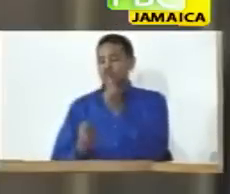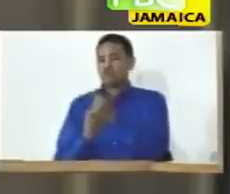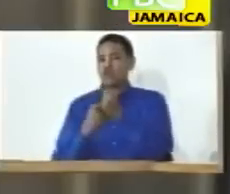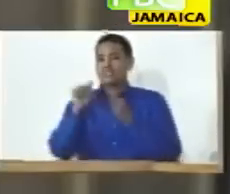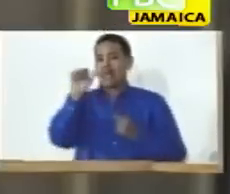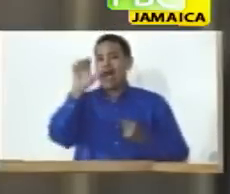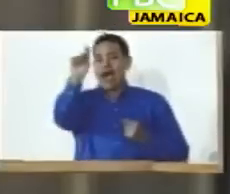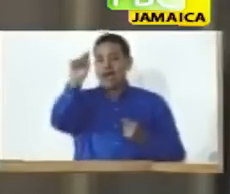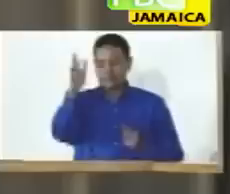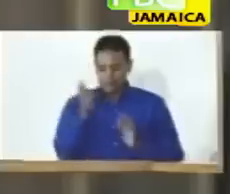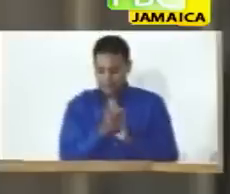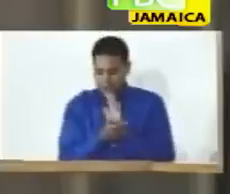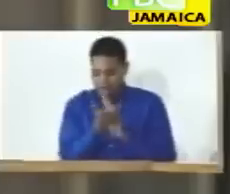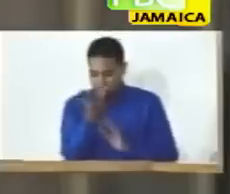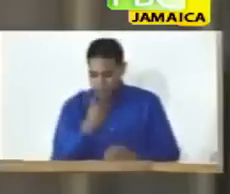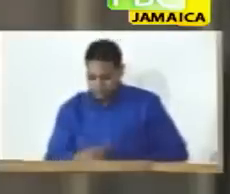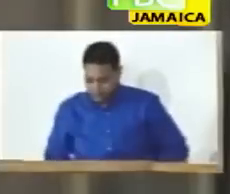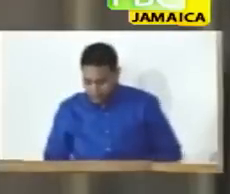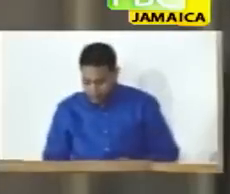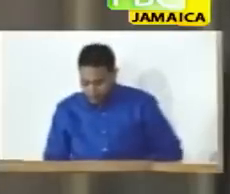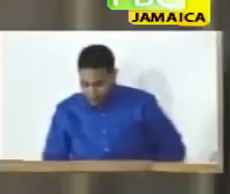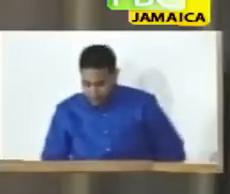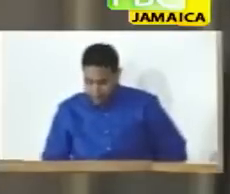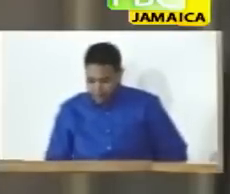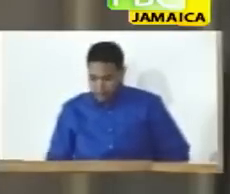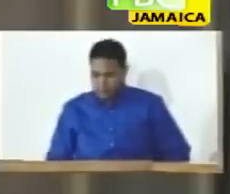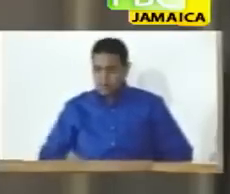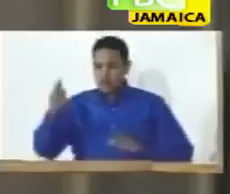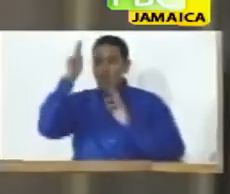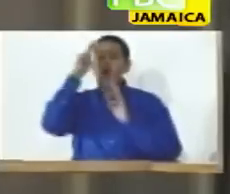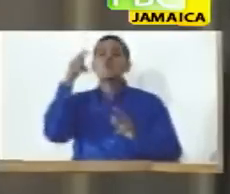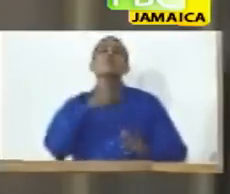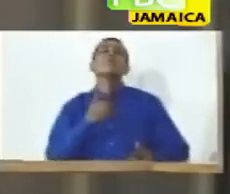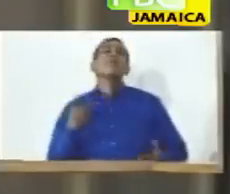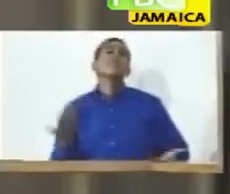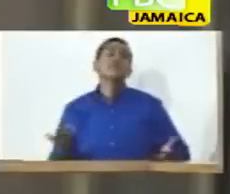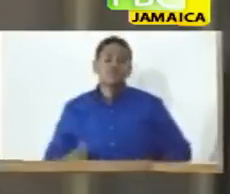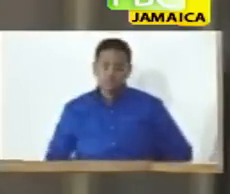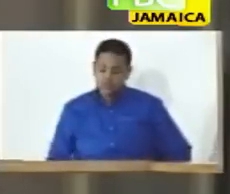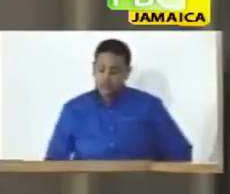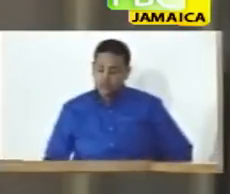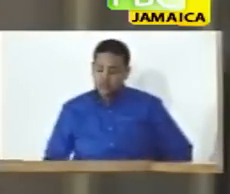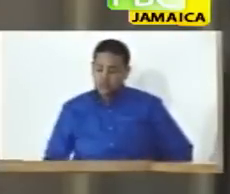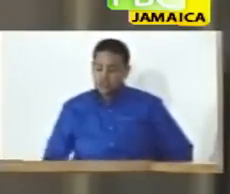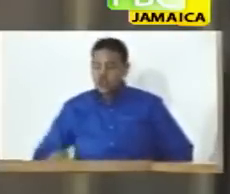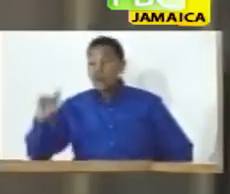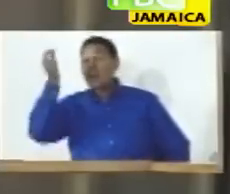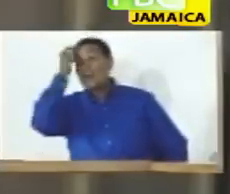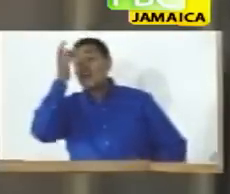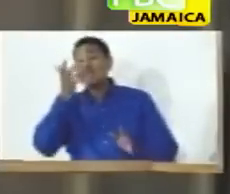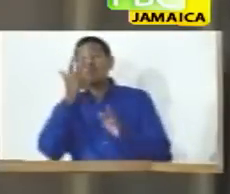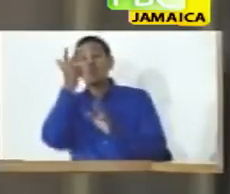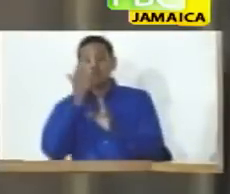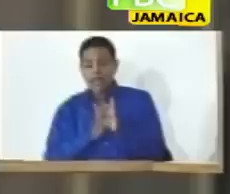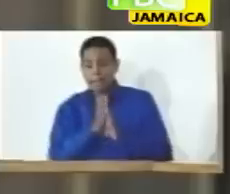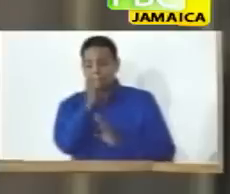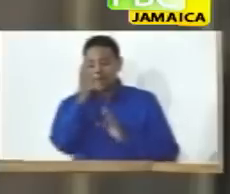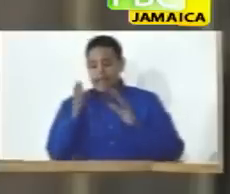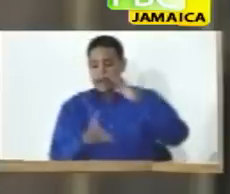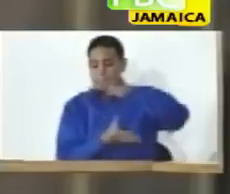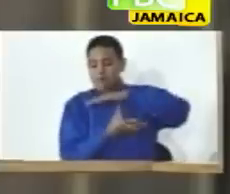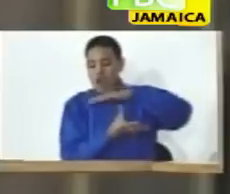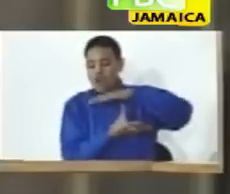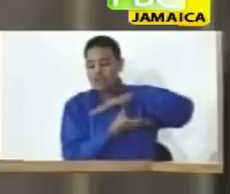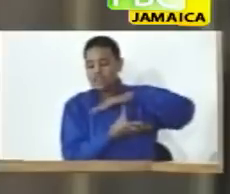Honorable members, The government's three main